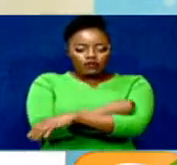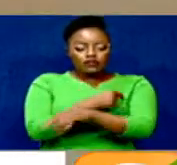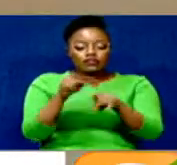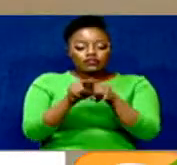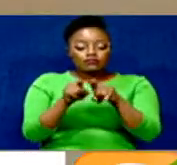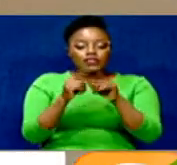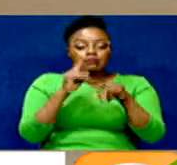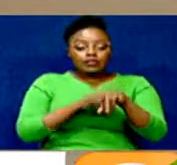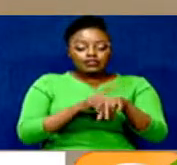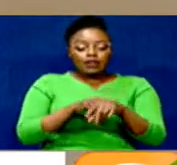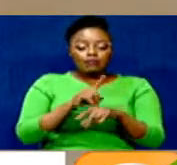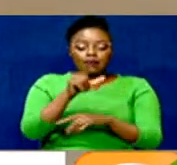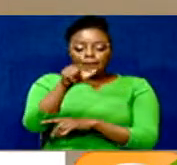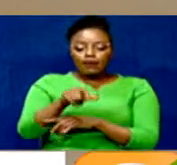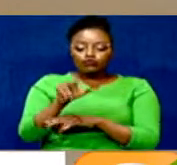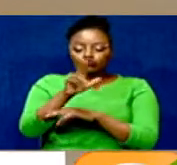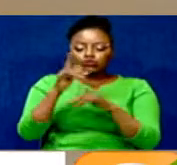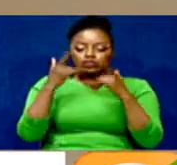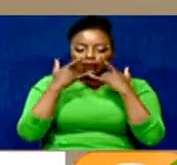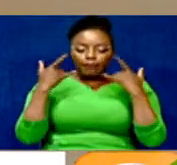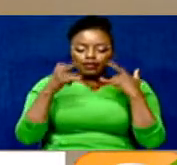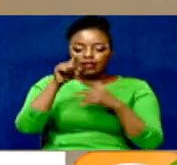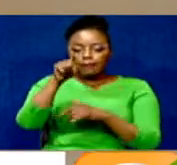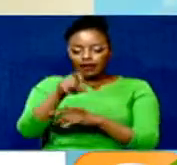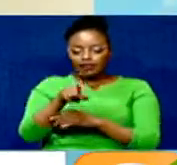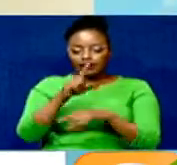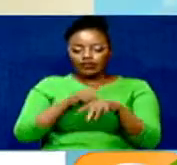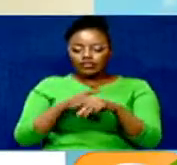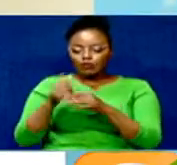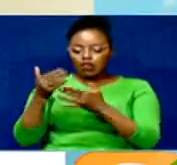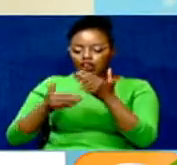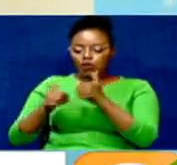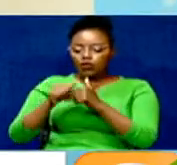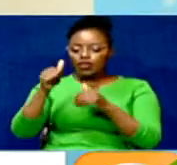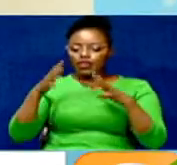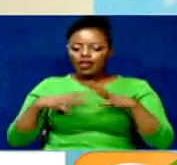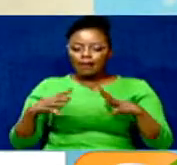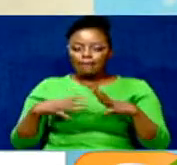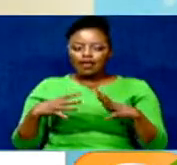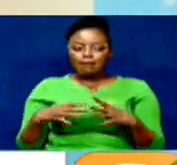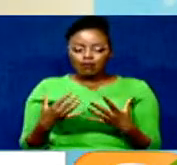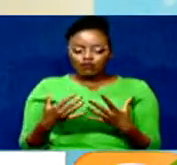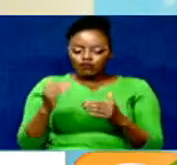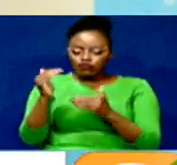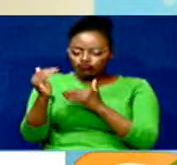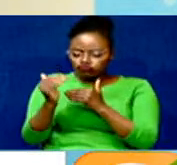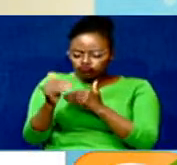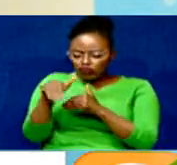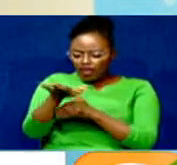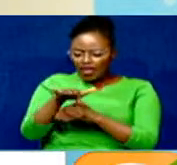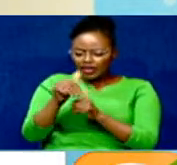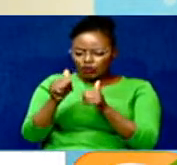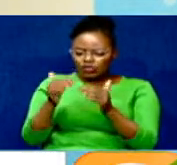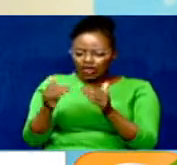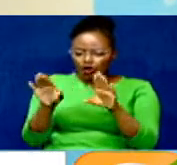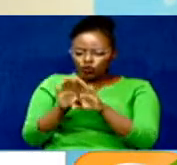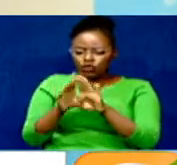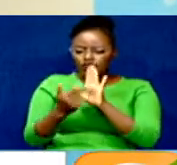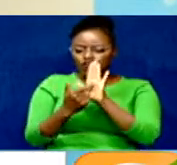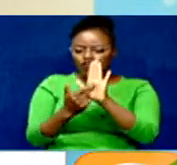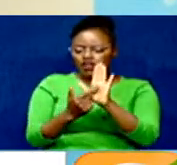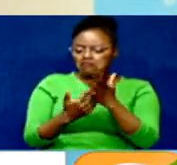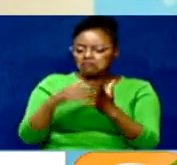immediately. One is required to wear a mask when in contact with other people in close confined spaces such